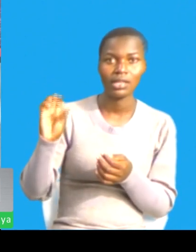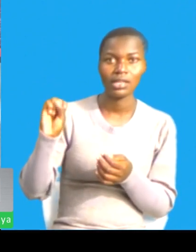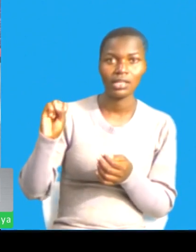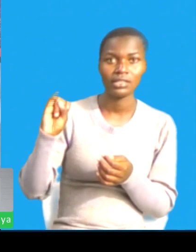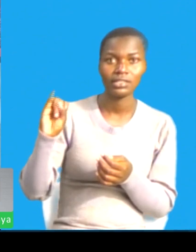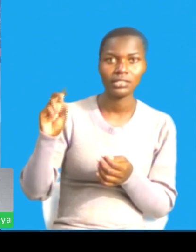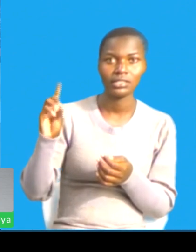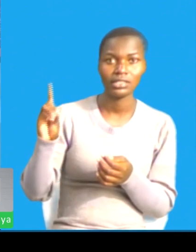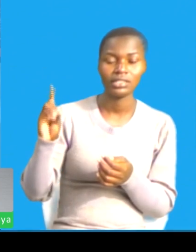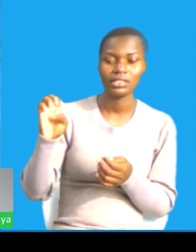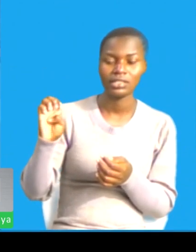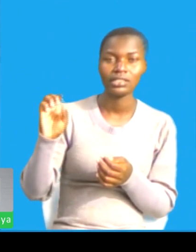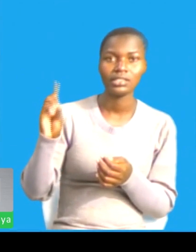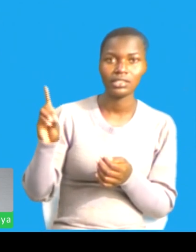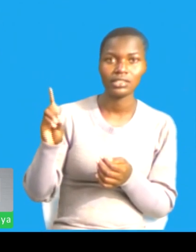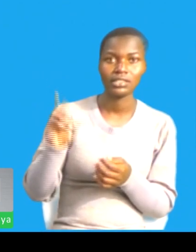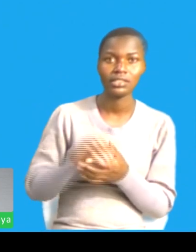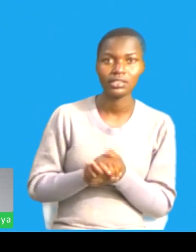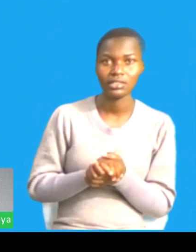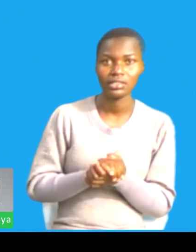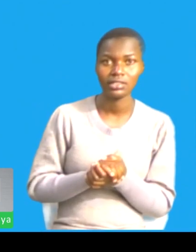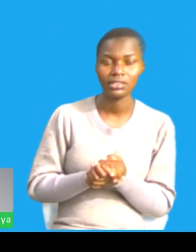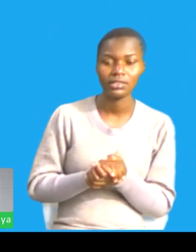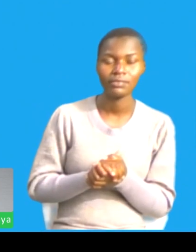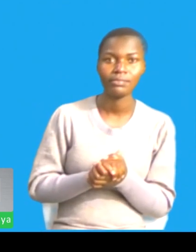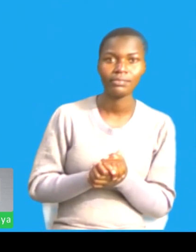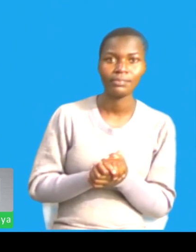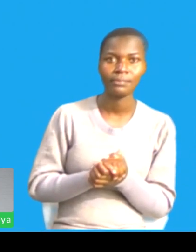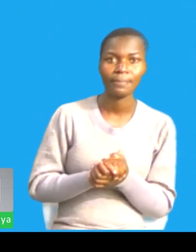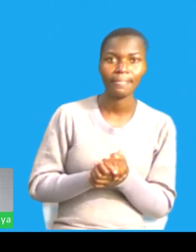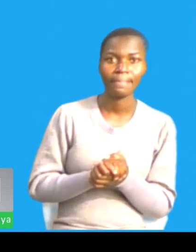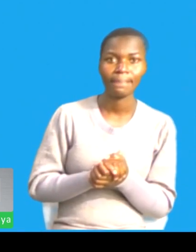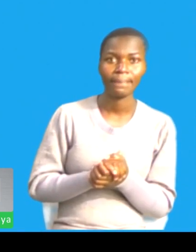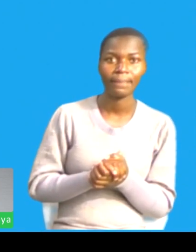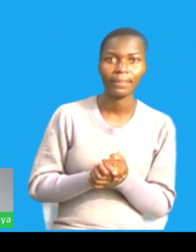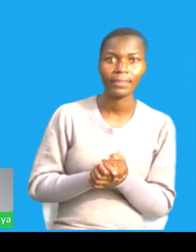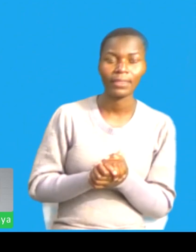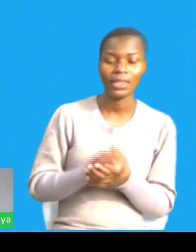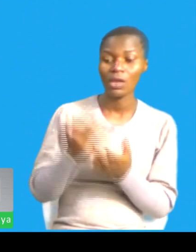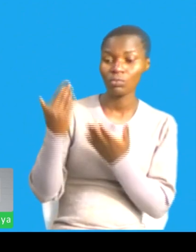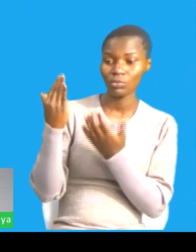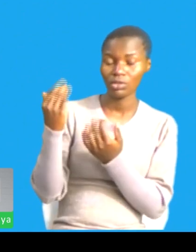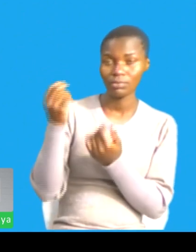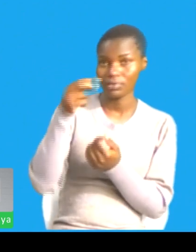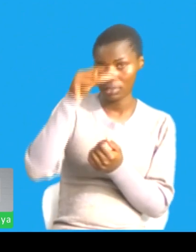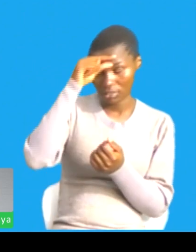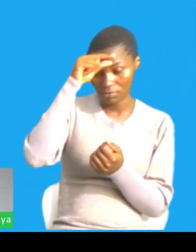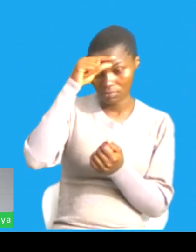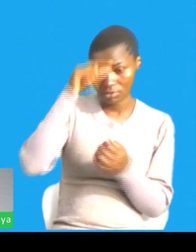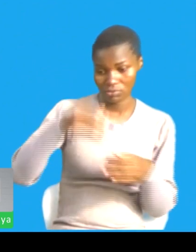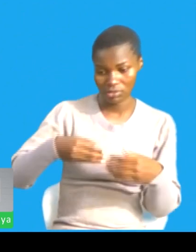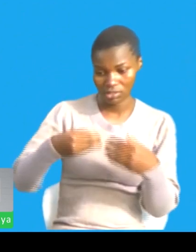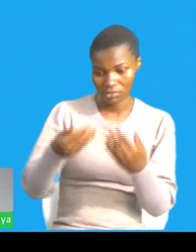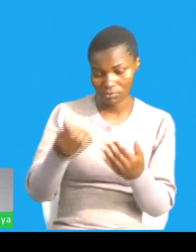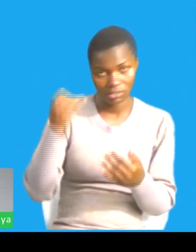other jurisdictions. No, the president says pesa ilizama. Yes, now that is where we hope this government can bring these issues